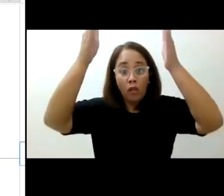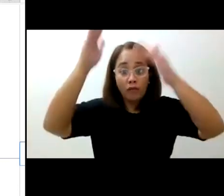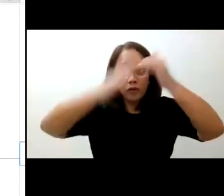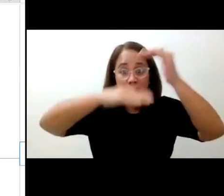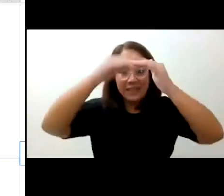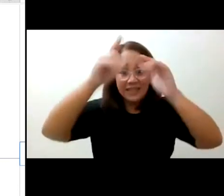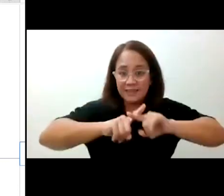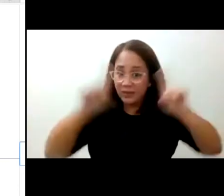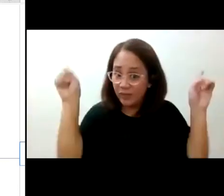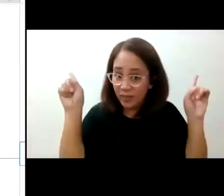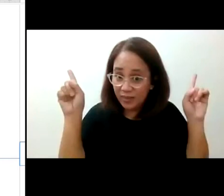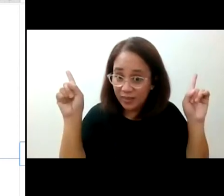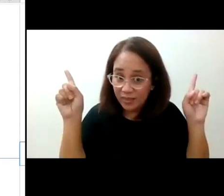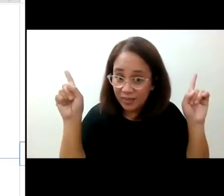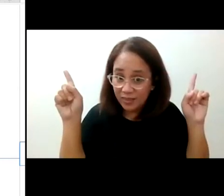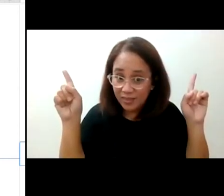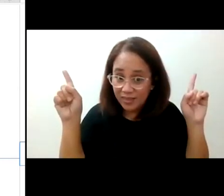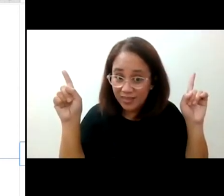copy.